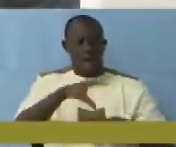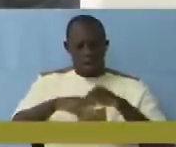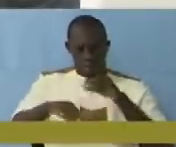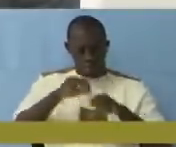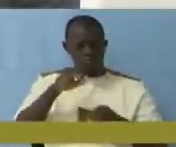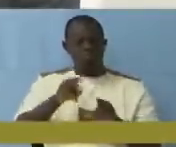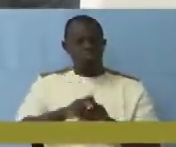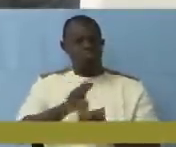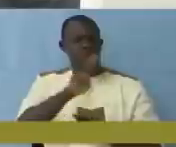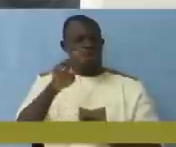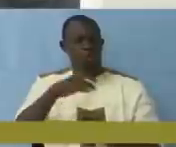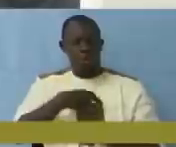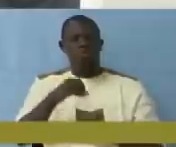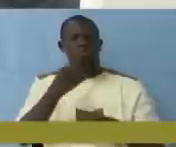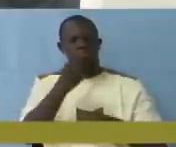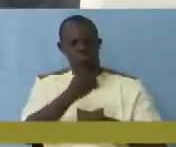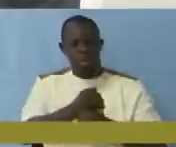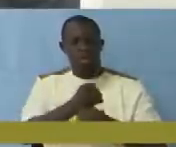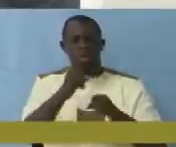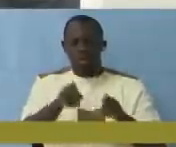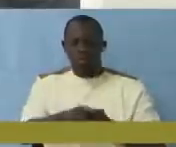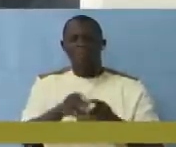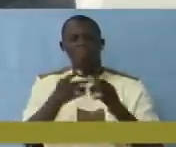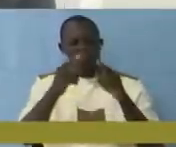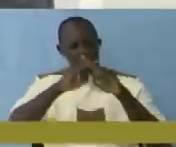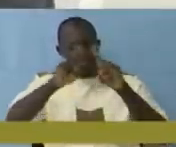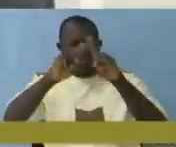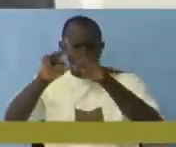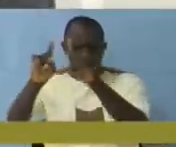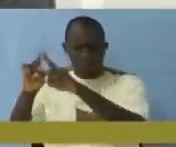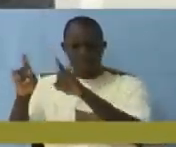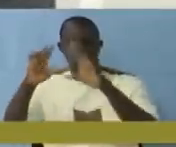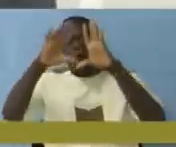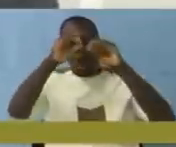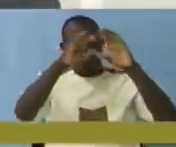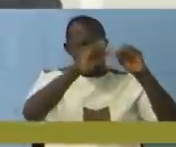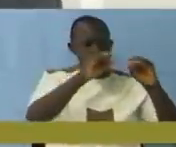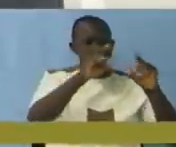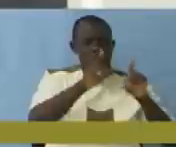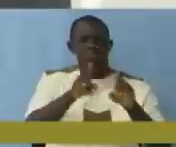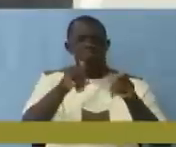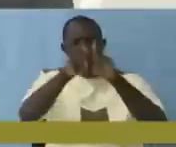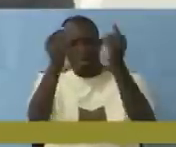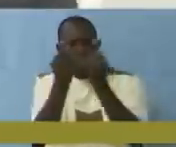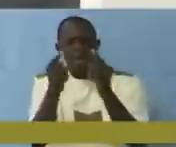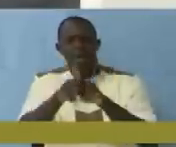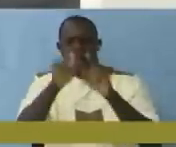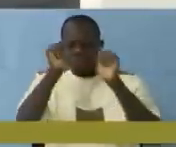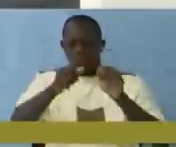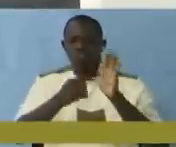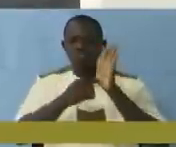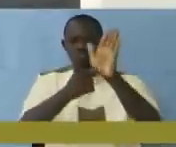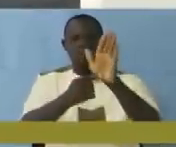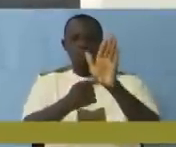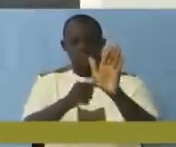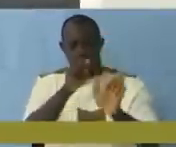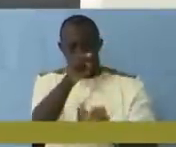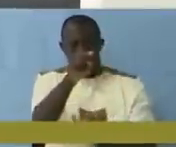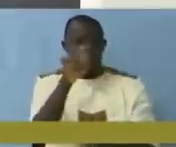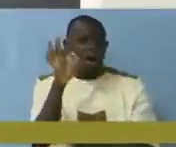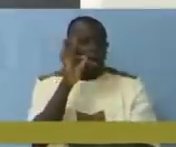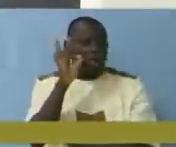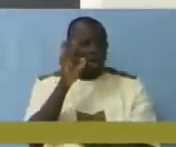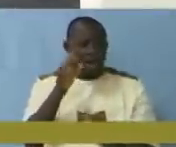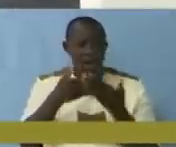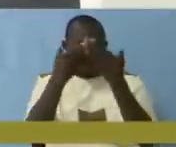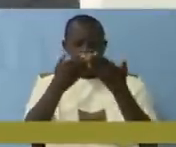avoiding to enumerate the functions of the various departments because it would show that the answer you have given about the